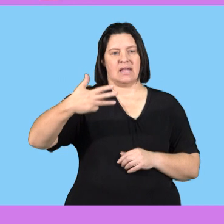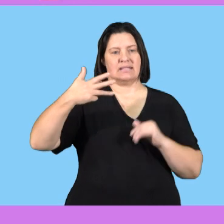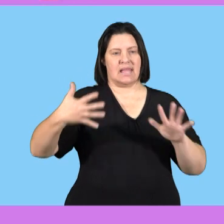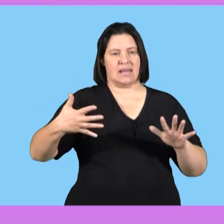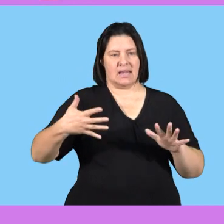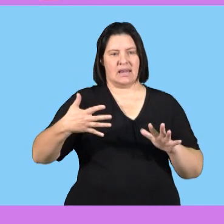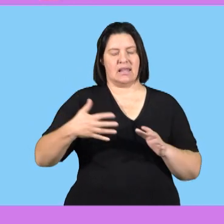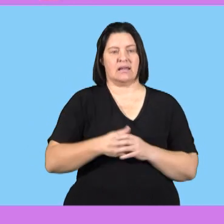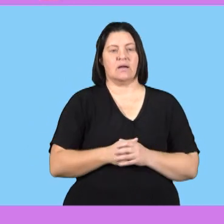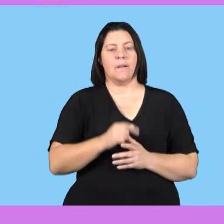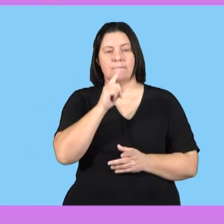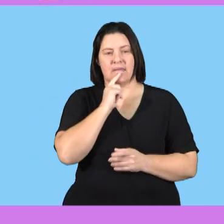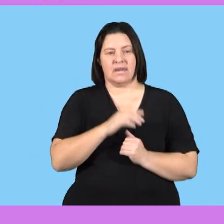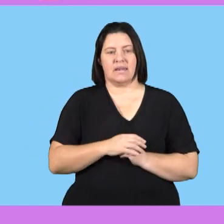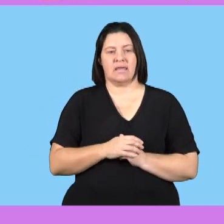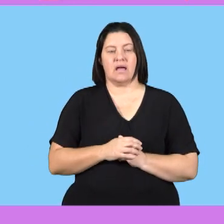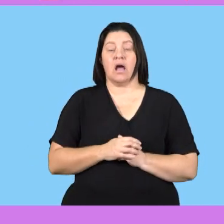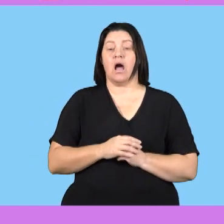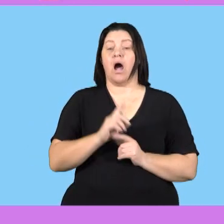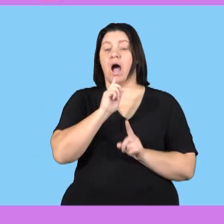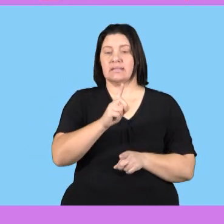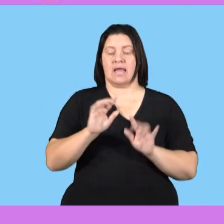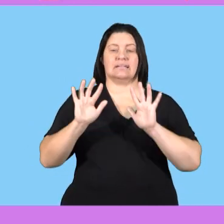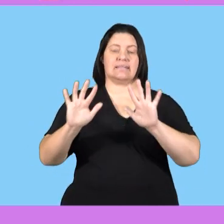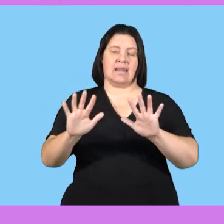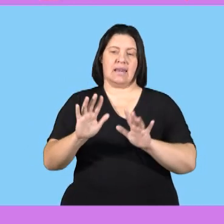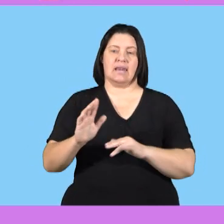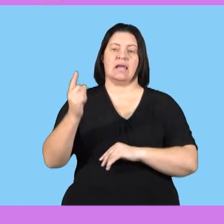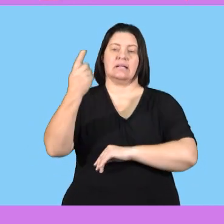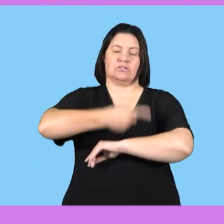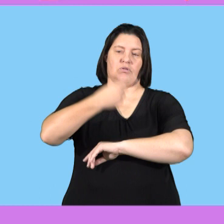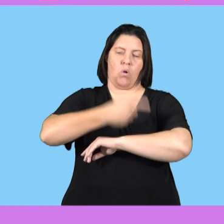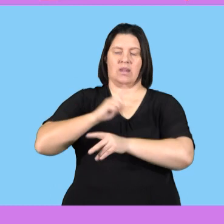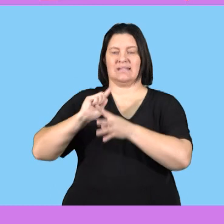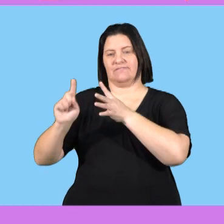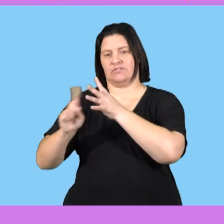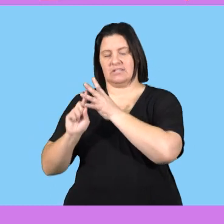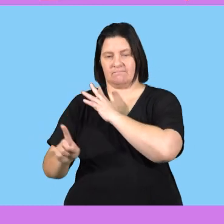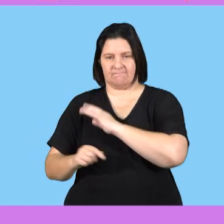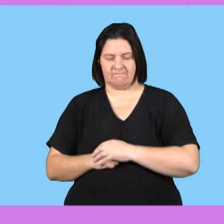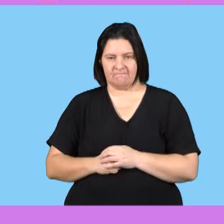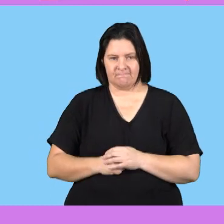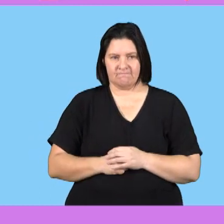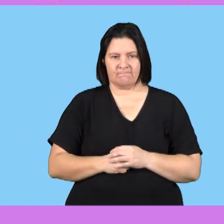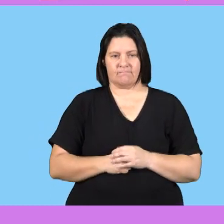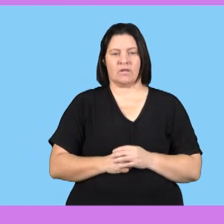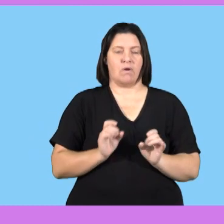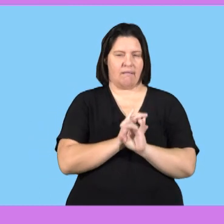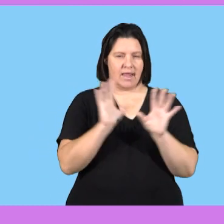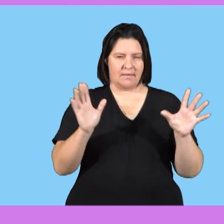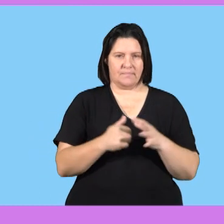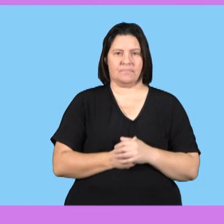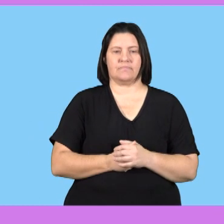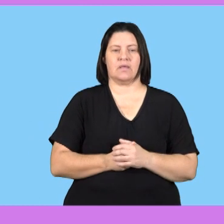7, 8, 9, 10. So therefore, our answer here will be 10 different toll gates. Okay, so I guess that is quite